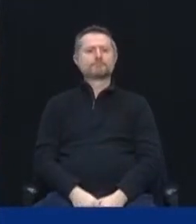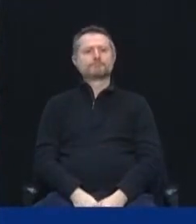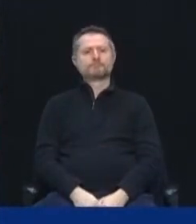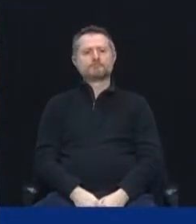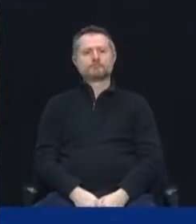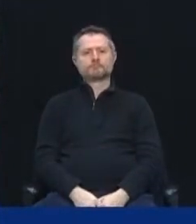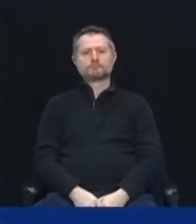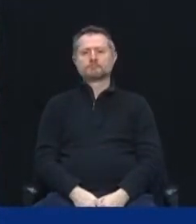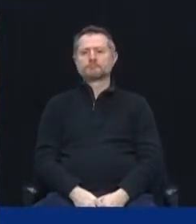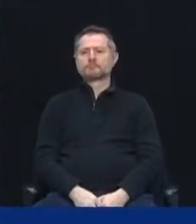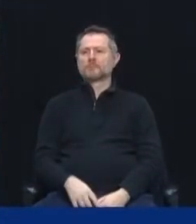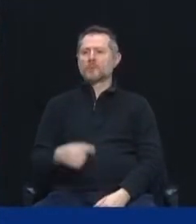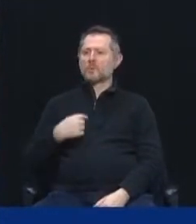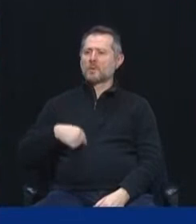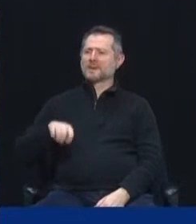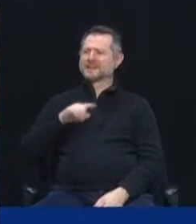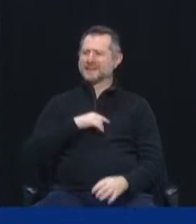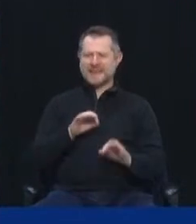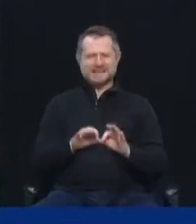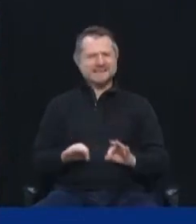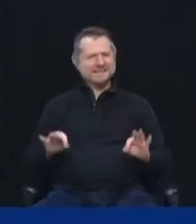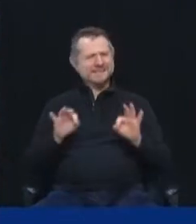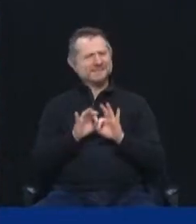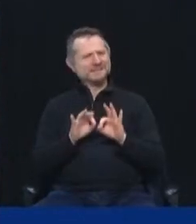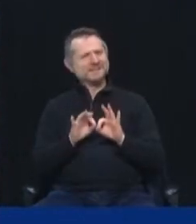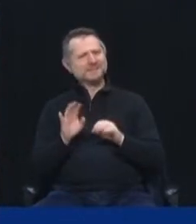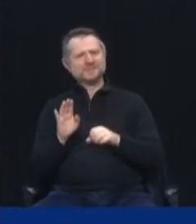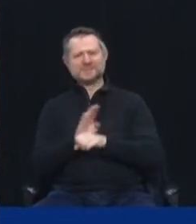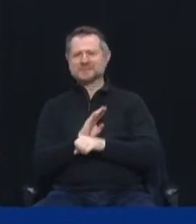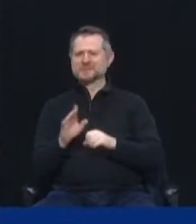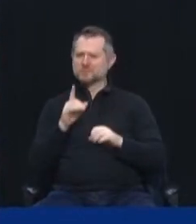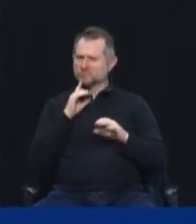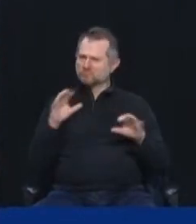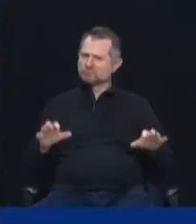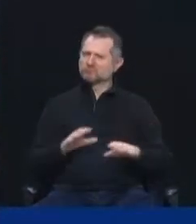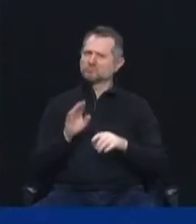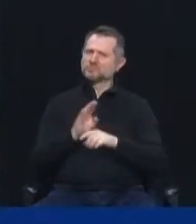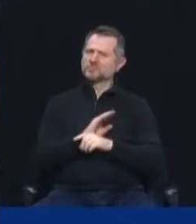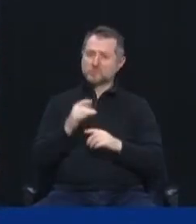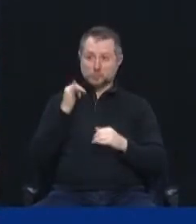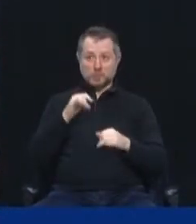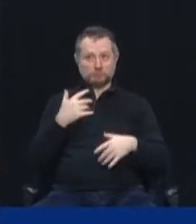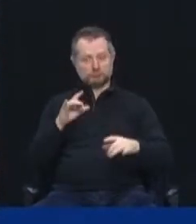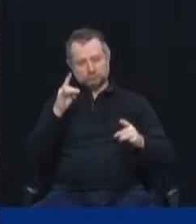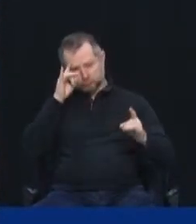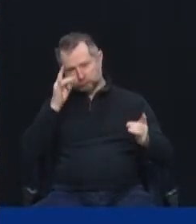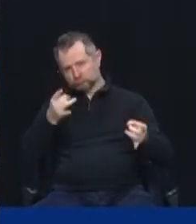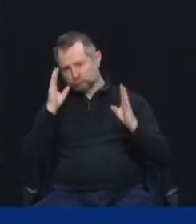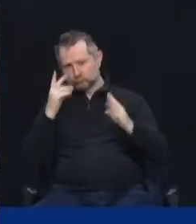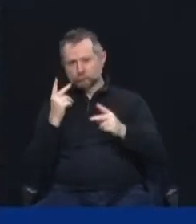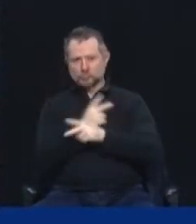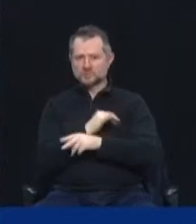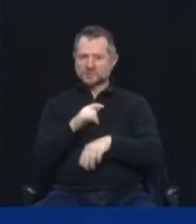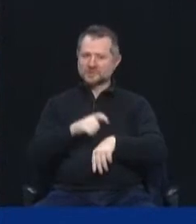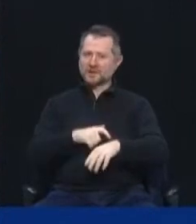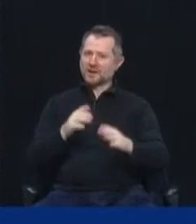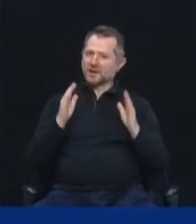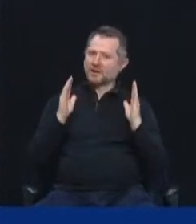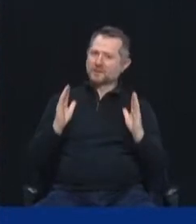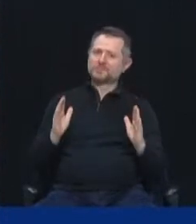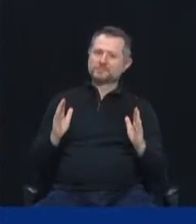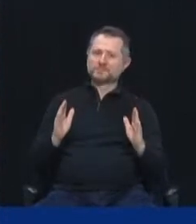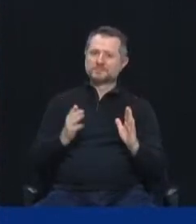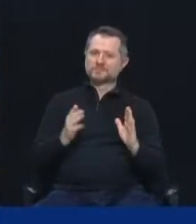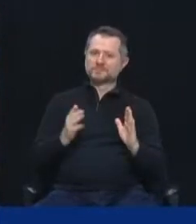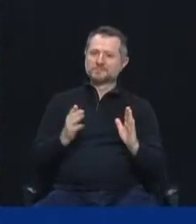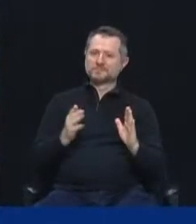are essential business during the worst days and the pandemic. Our